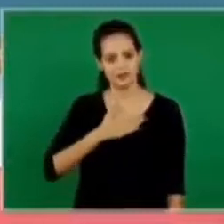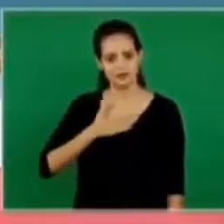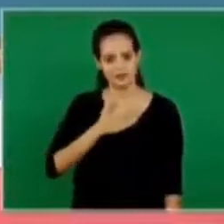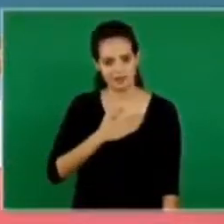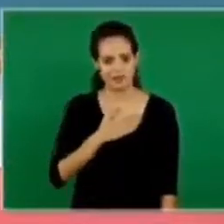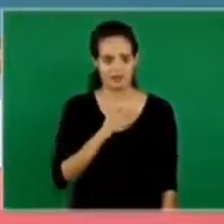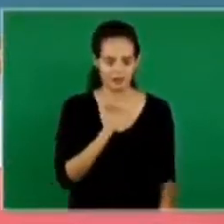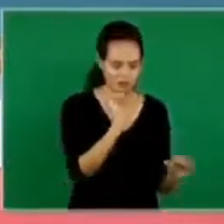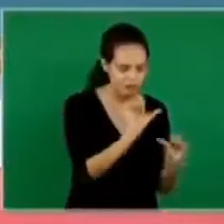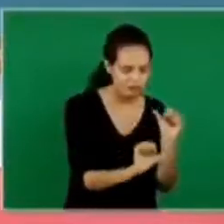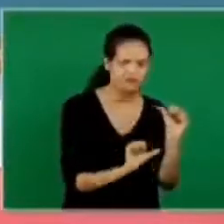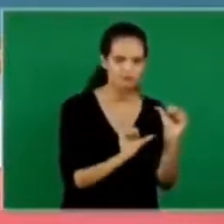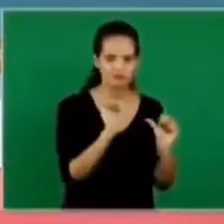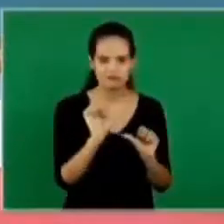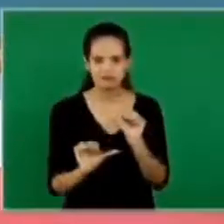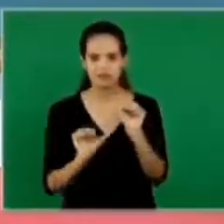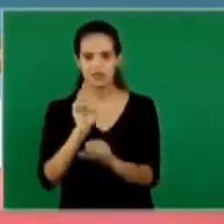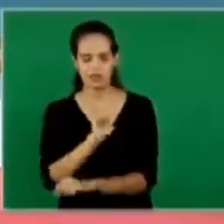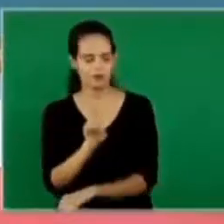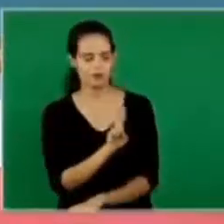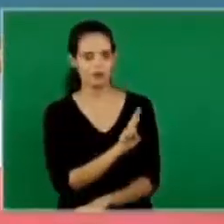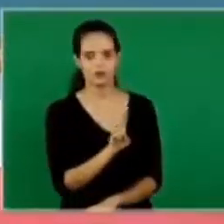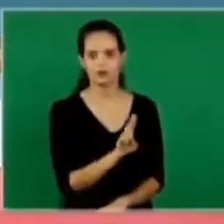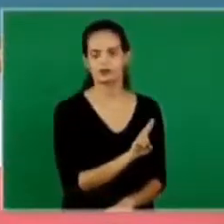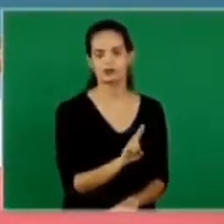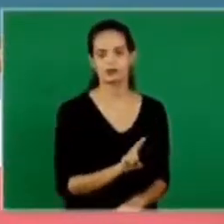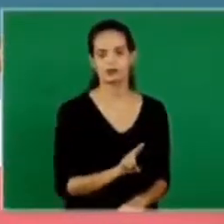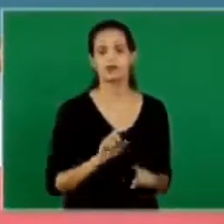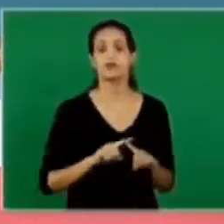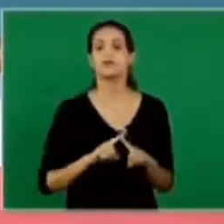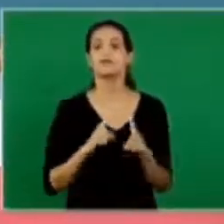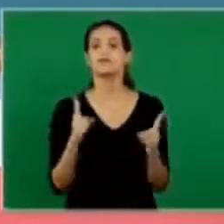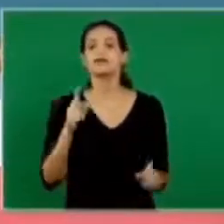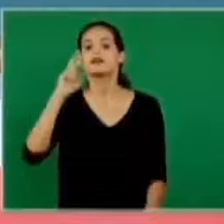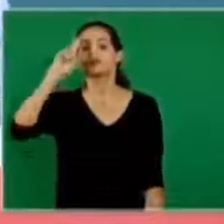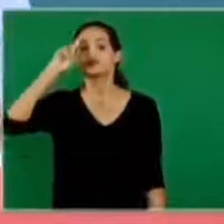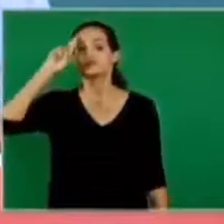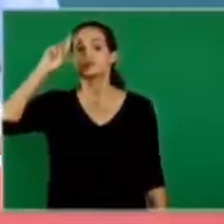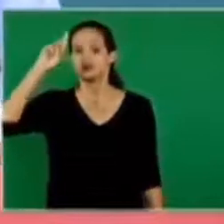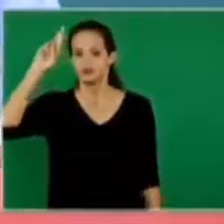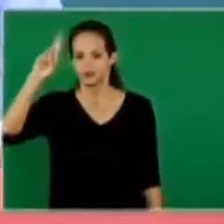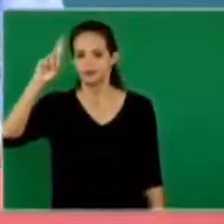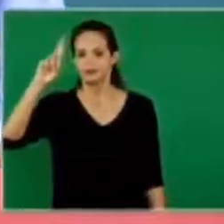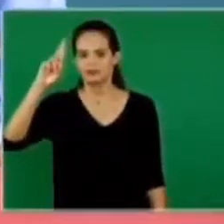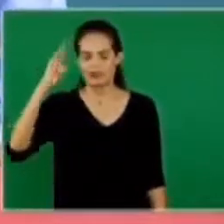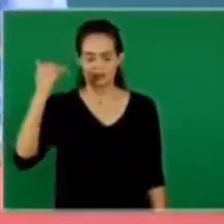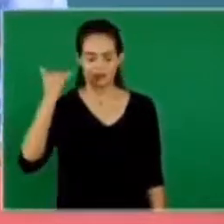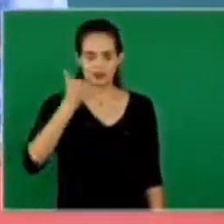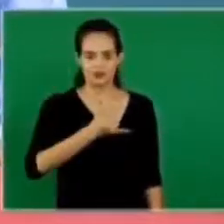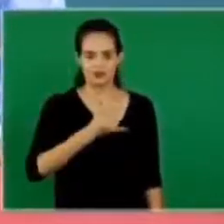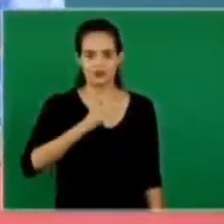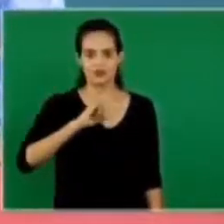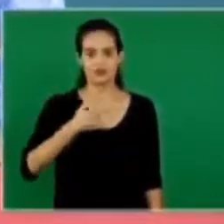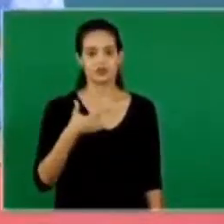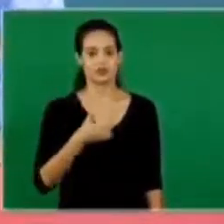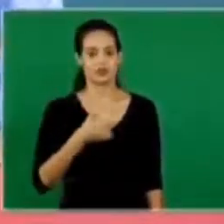Jacob liked to name the places where he received the blessing. But that day, God spoke to